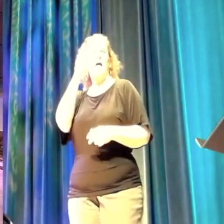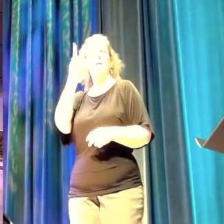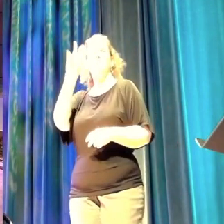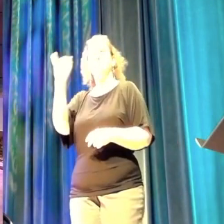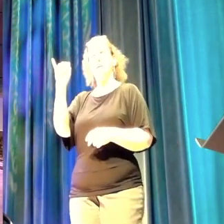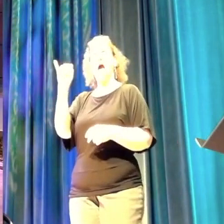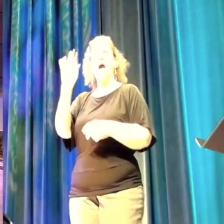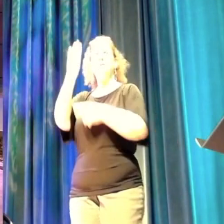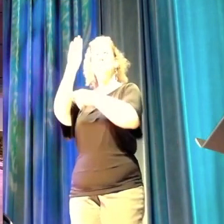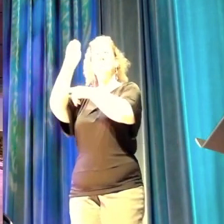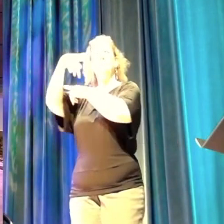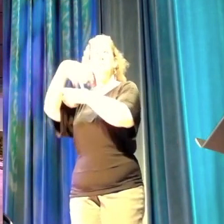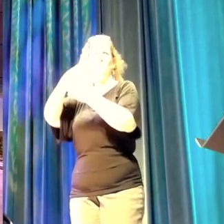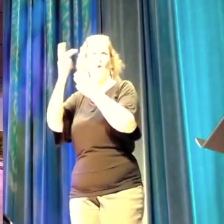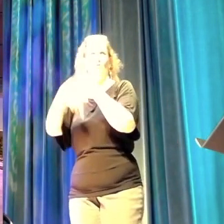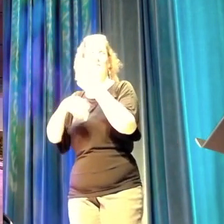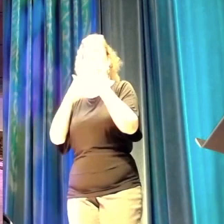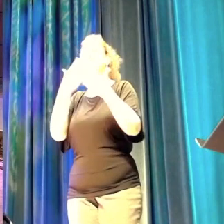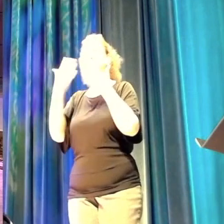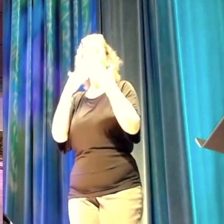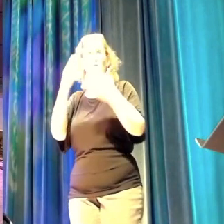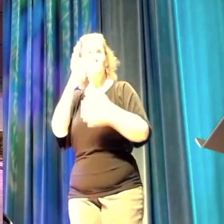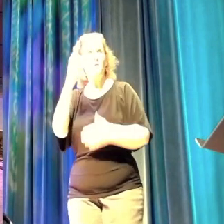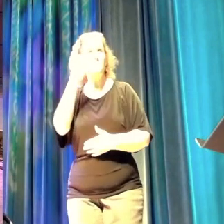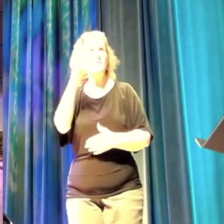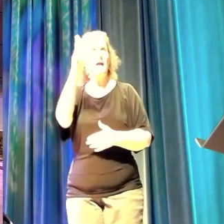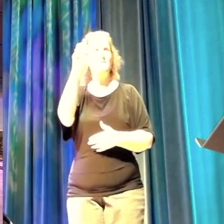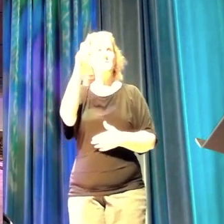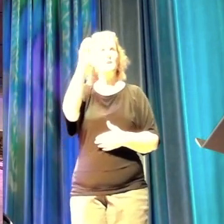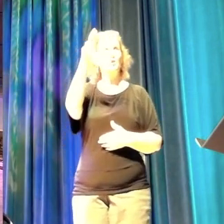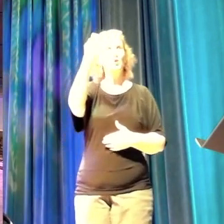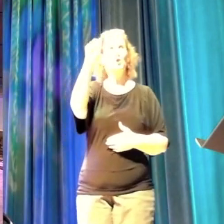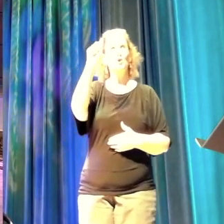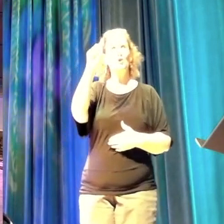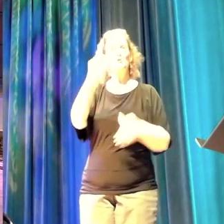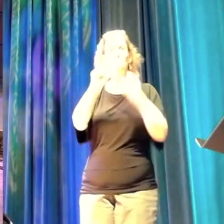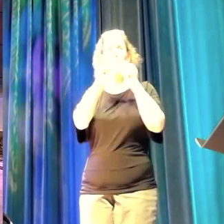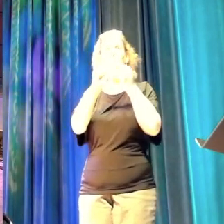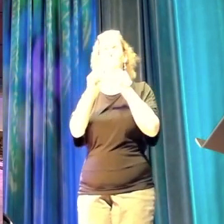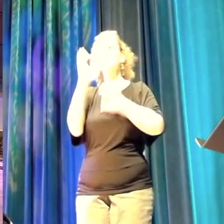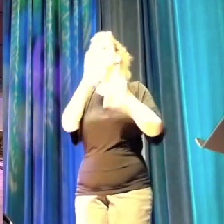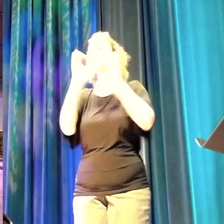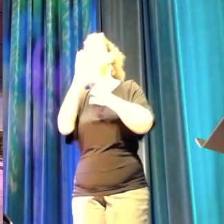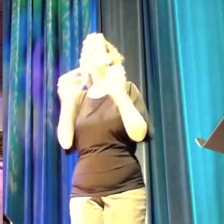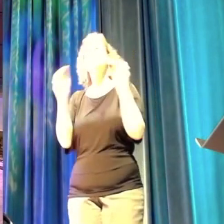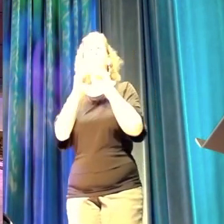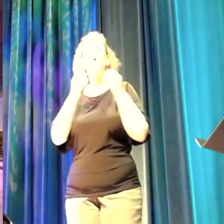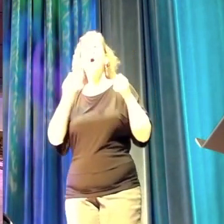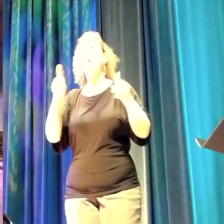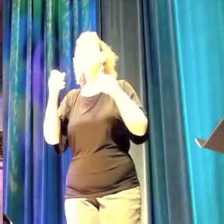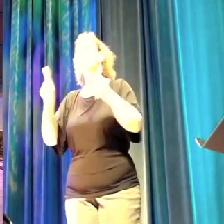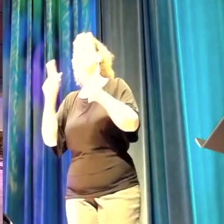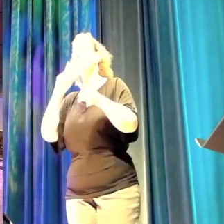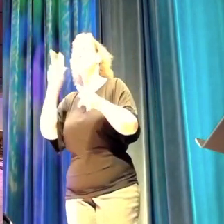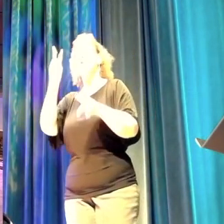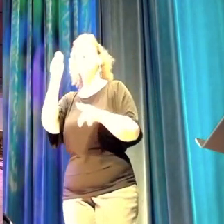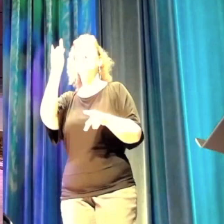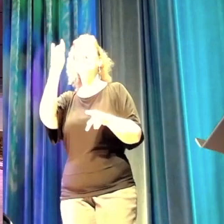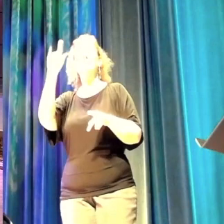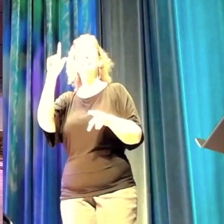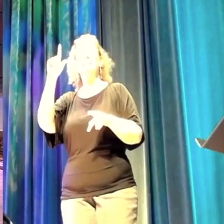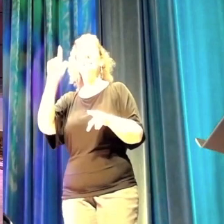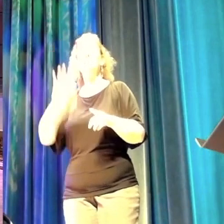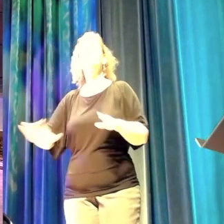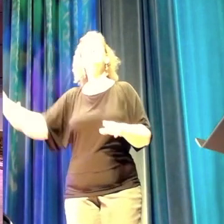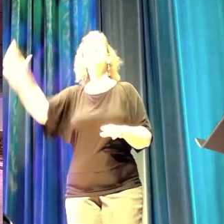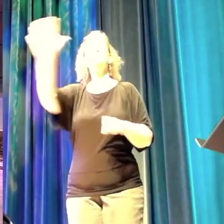Vendors. Thank you to all the blind vendors for continuing to look for additional opportunities for vending across this great